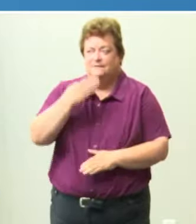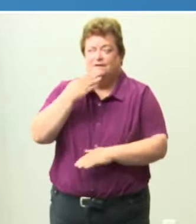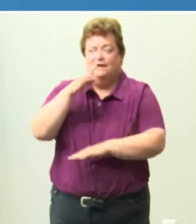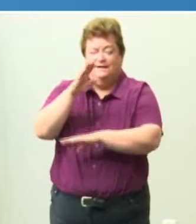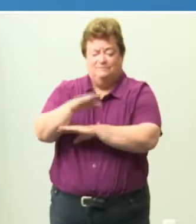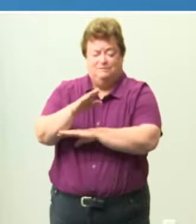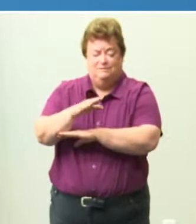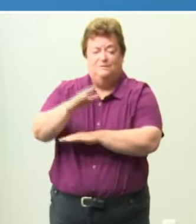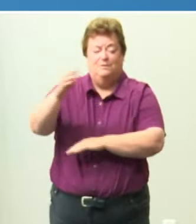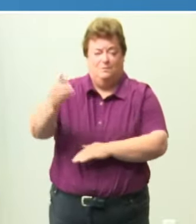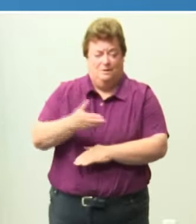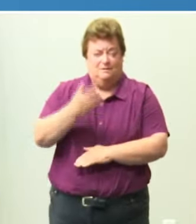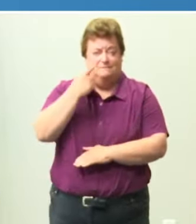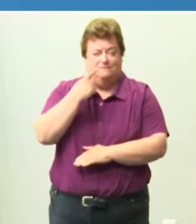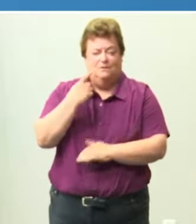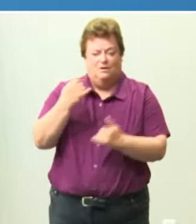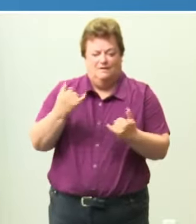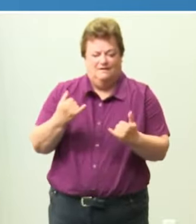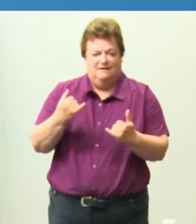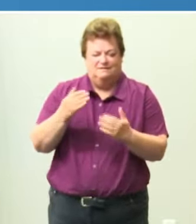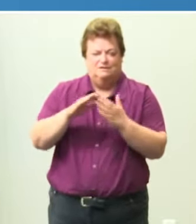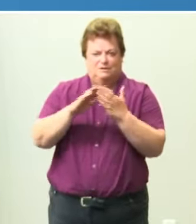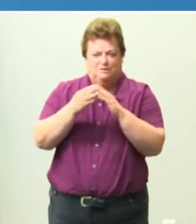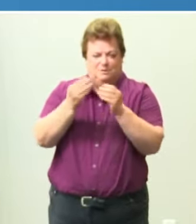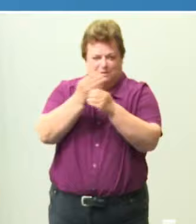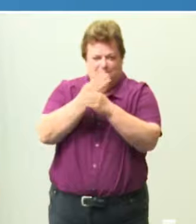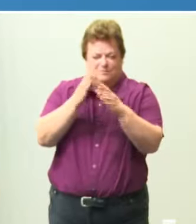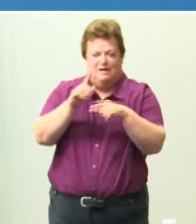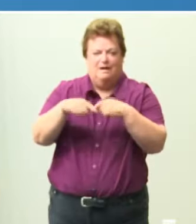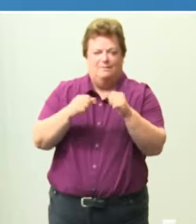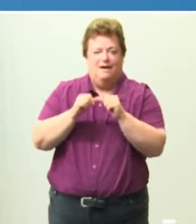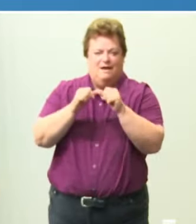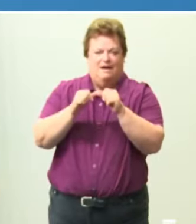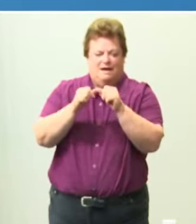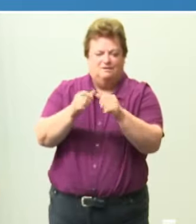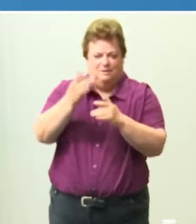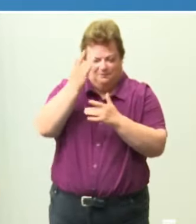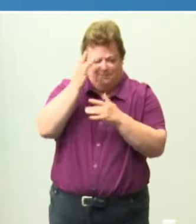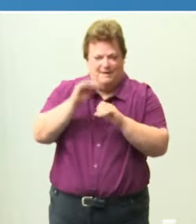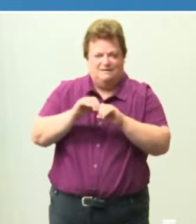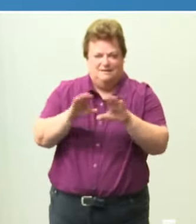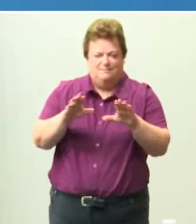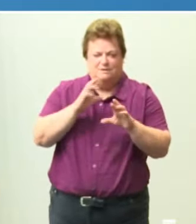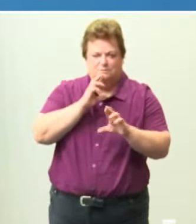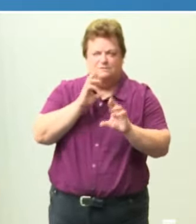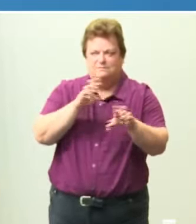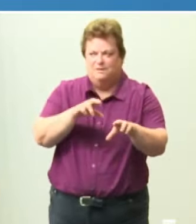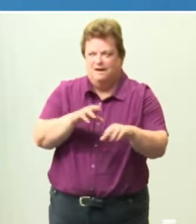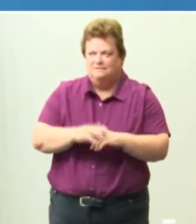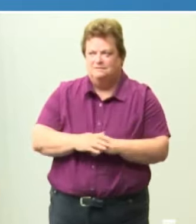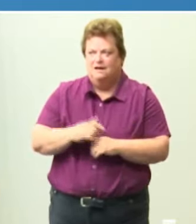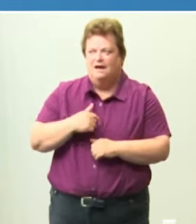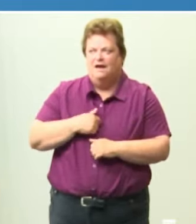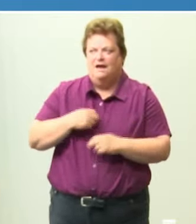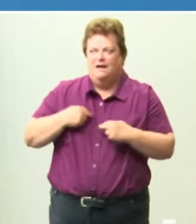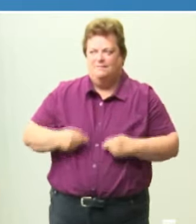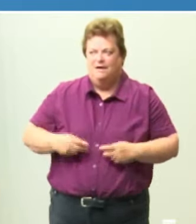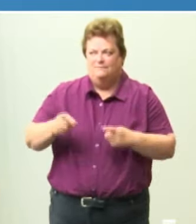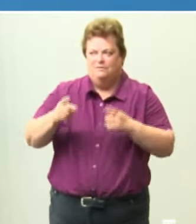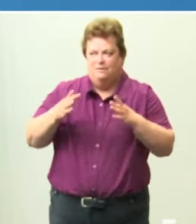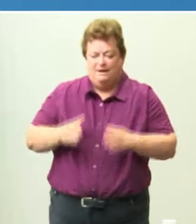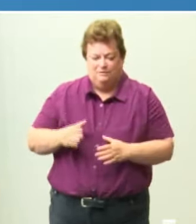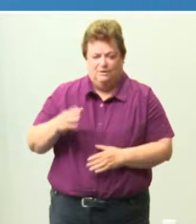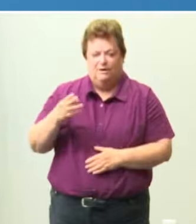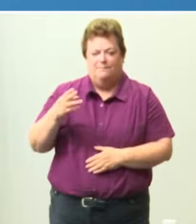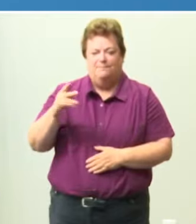Good afternoon and welcome to this community briefing on our ongoing pandemic response efforts. I'm Health Director Pat Lopez,